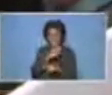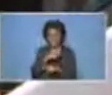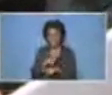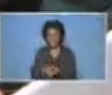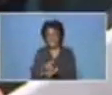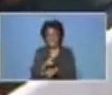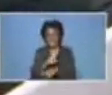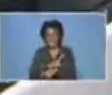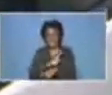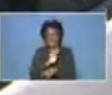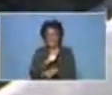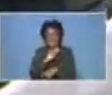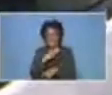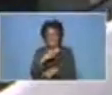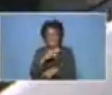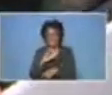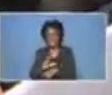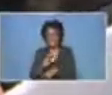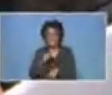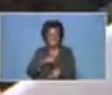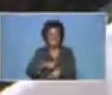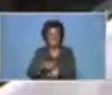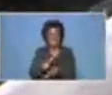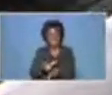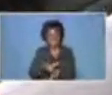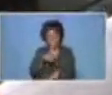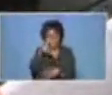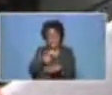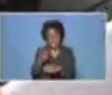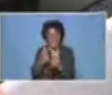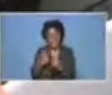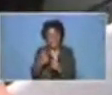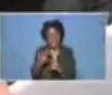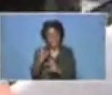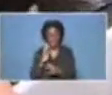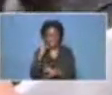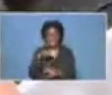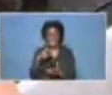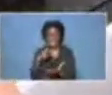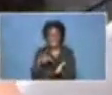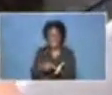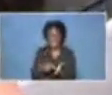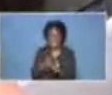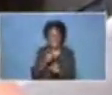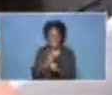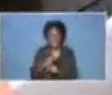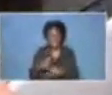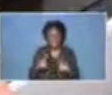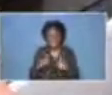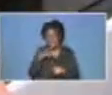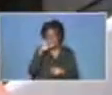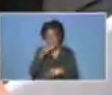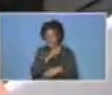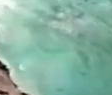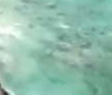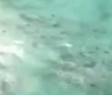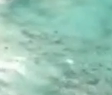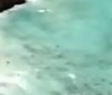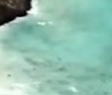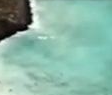long coming, and we need this. It keeps the young kids off the streets and get to know what life is all about.